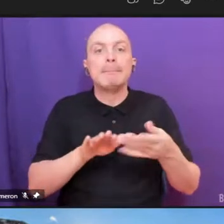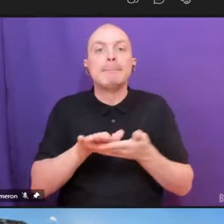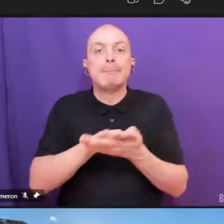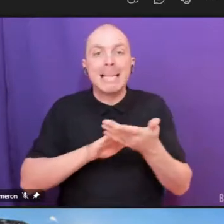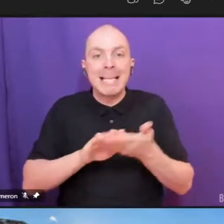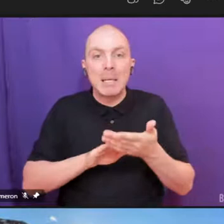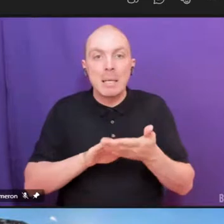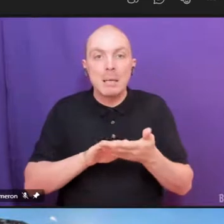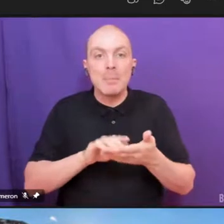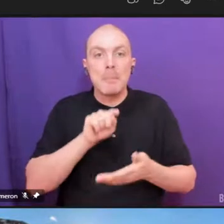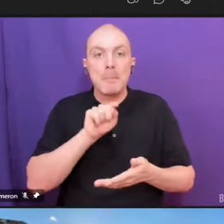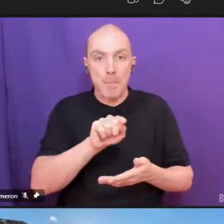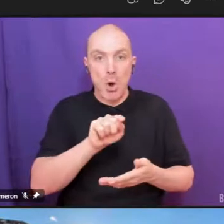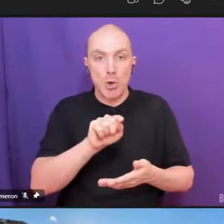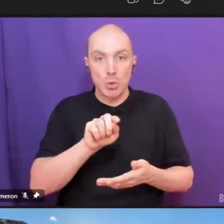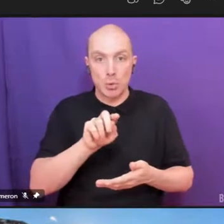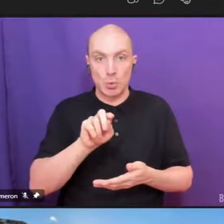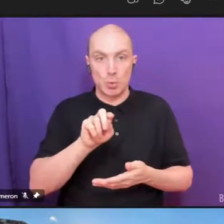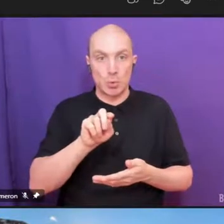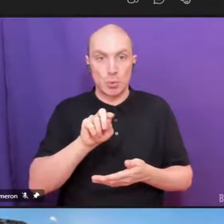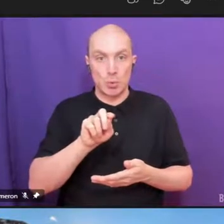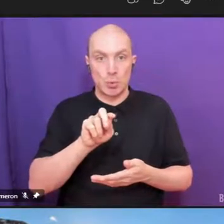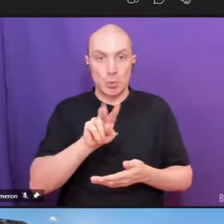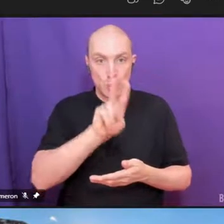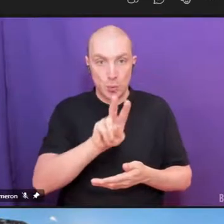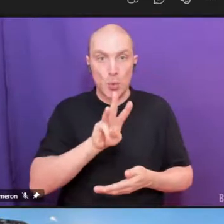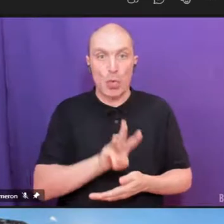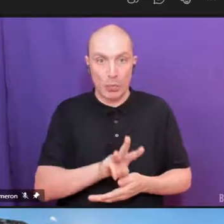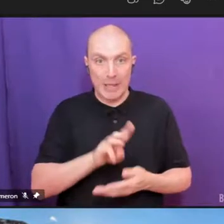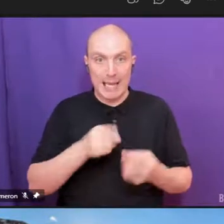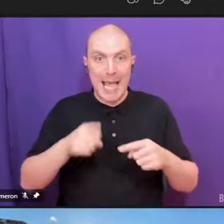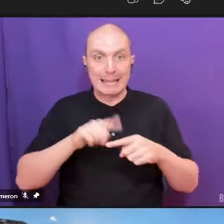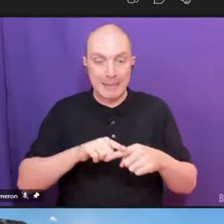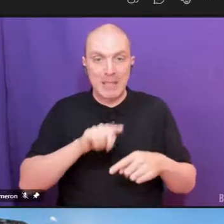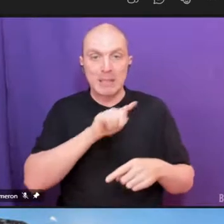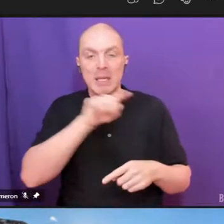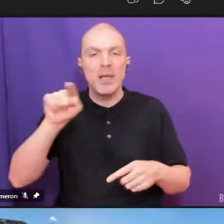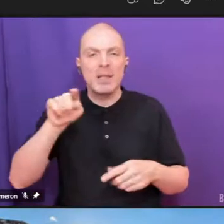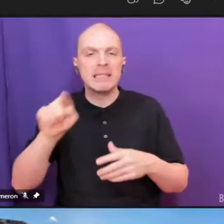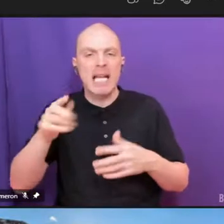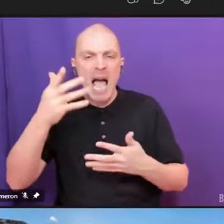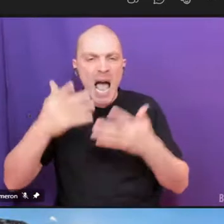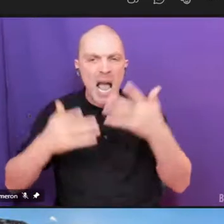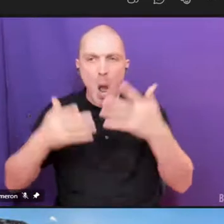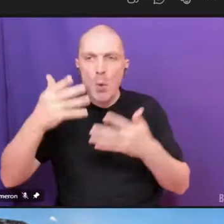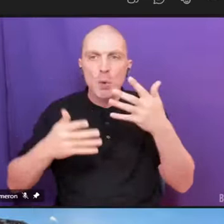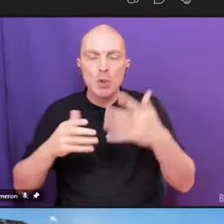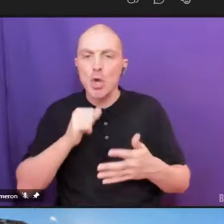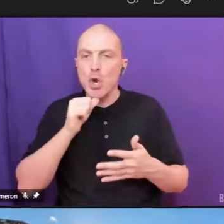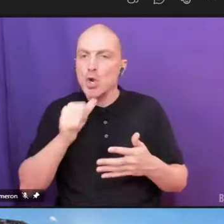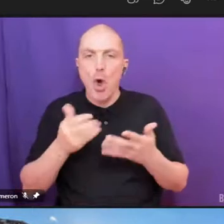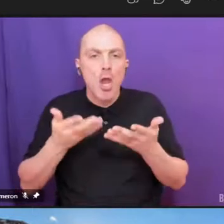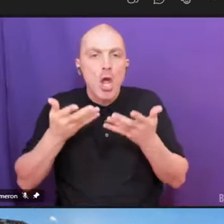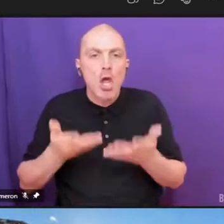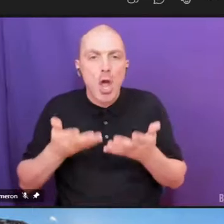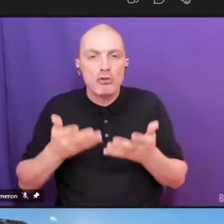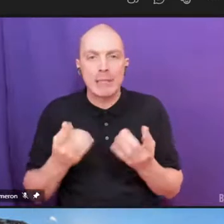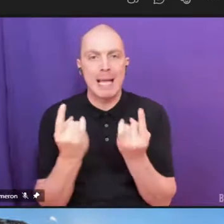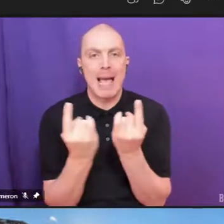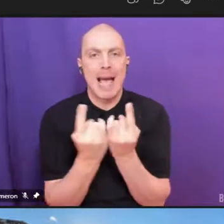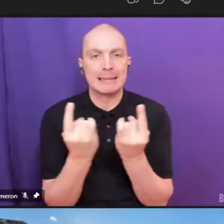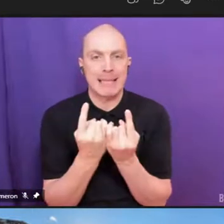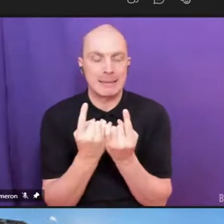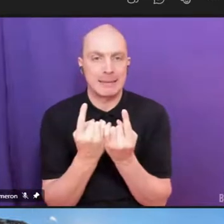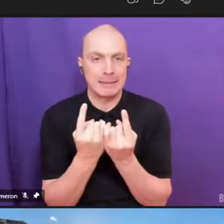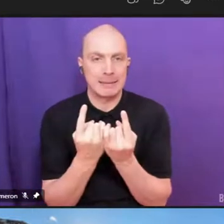These relate to issues we identified with the accounting for certain non-current asset items. Members may